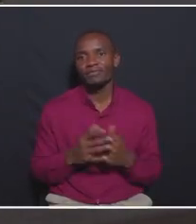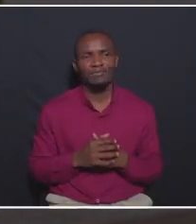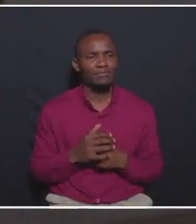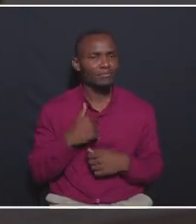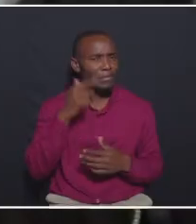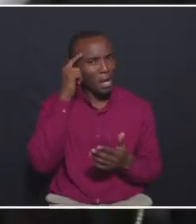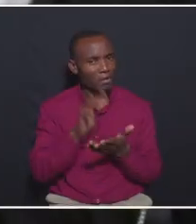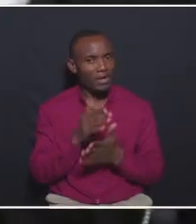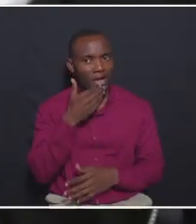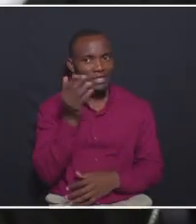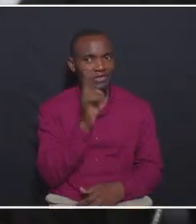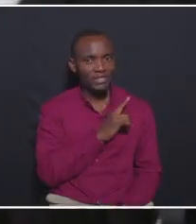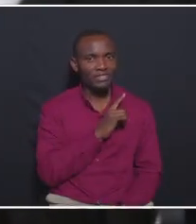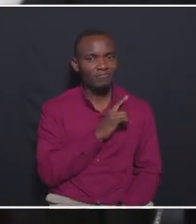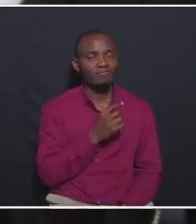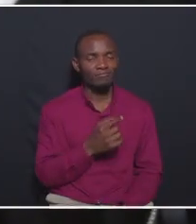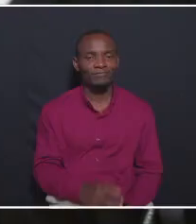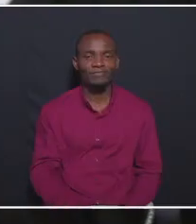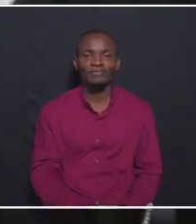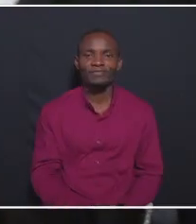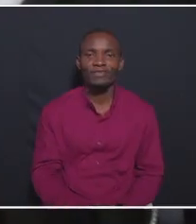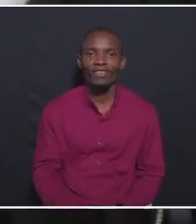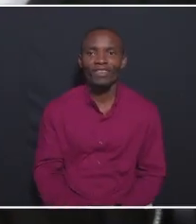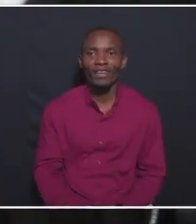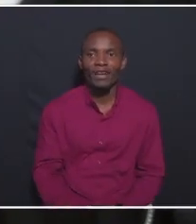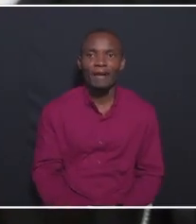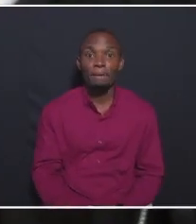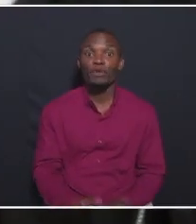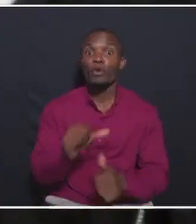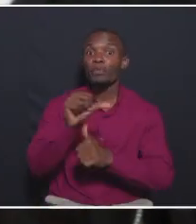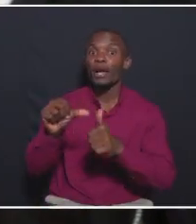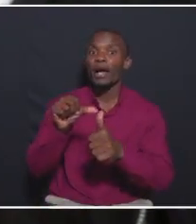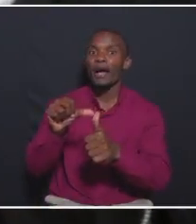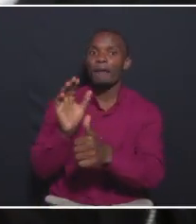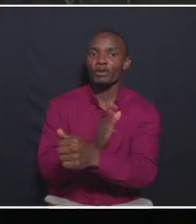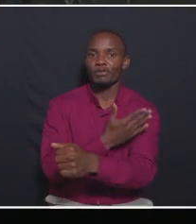question? Okay. So about music,